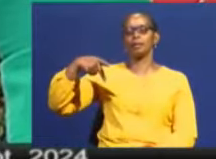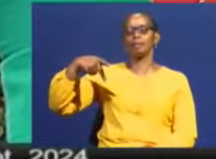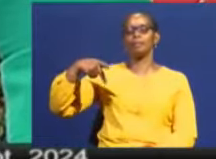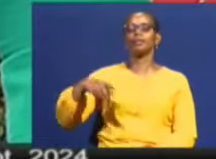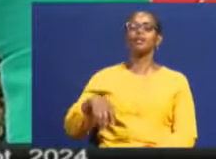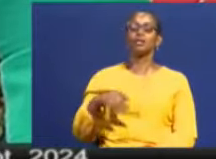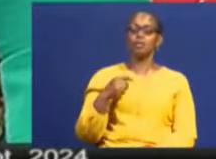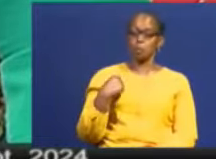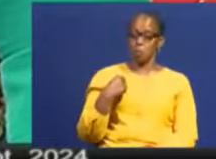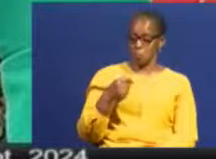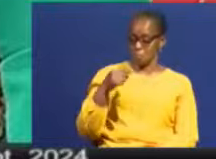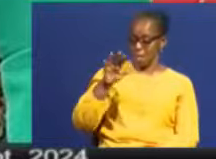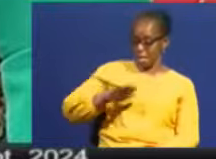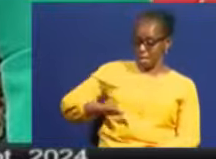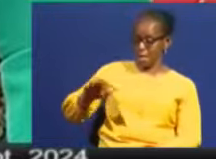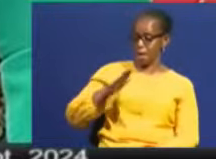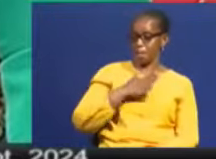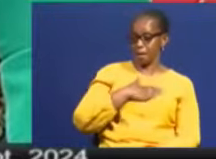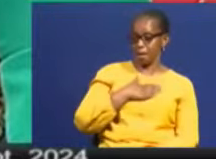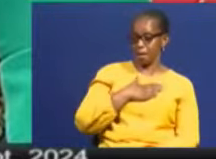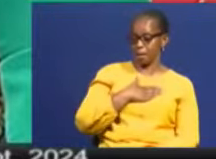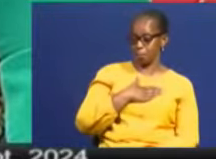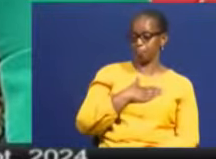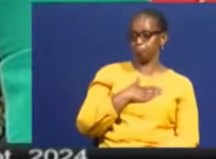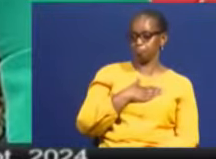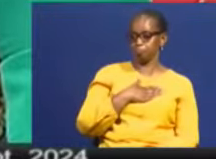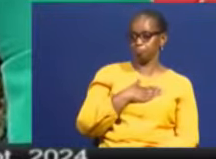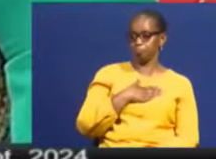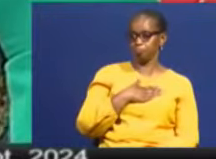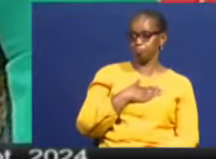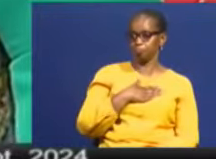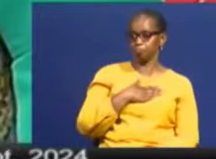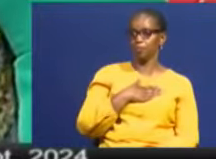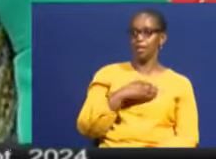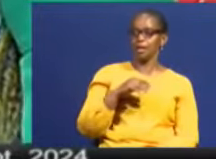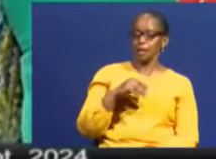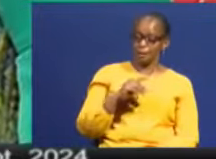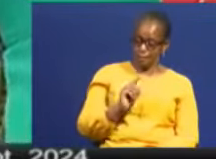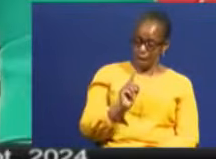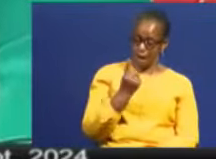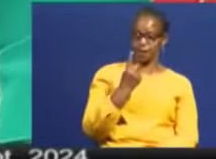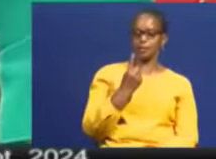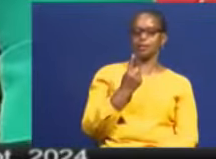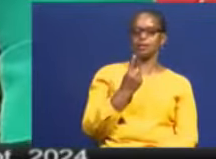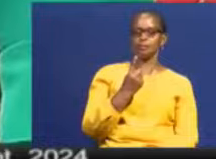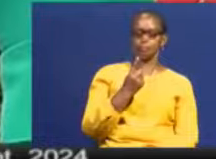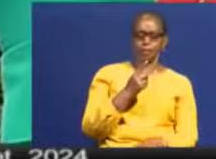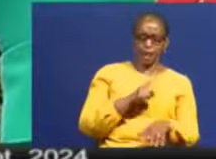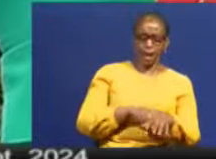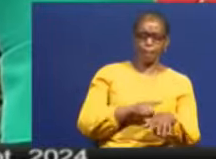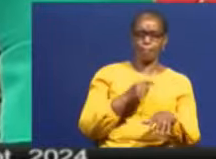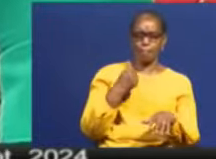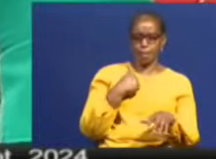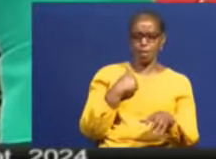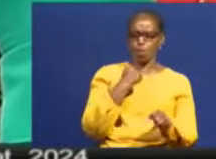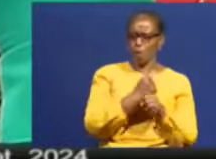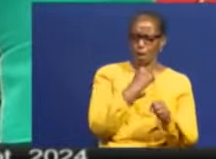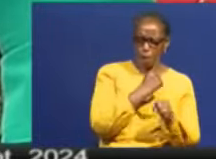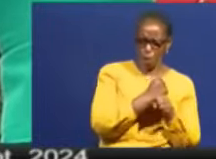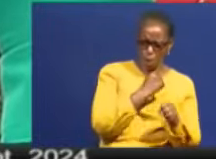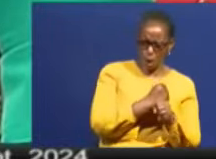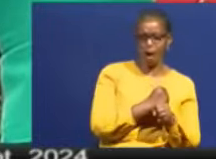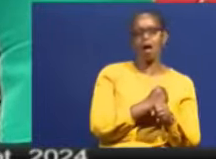what I have done in my constituency, Your Excellency, Mr. Speaker, sir, for the first term is what has brought me the second term. Therefore,